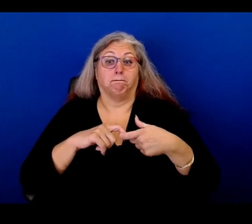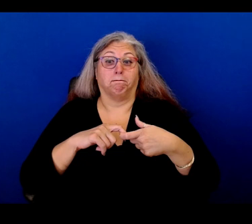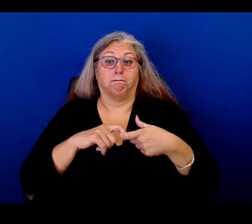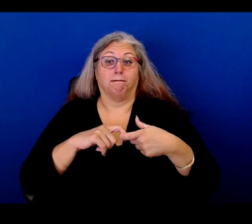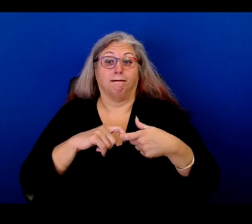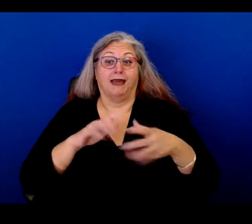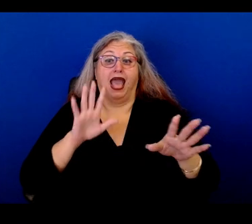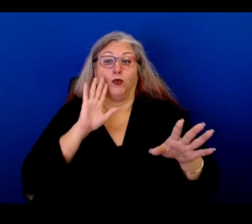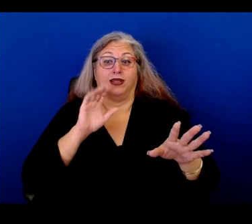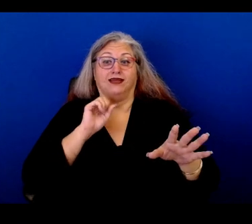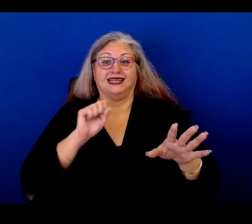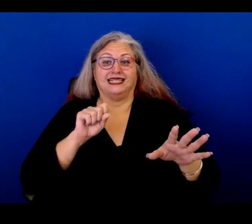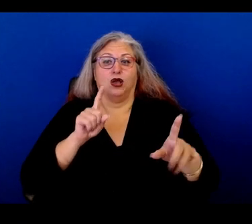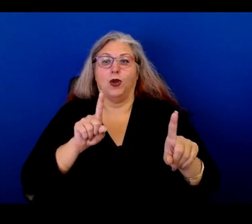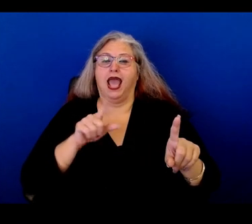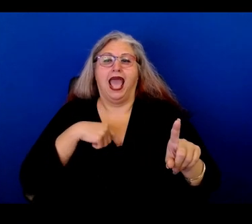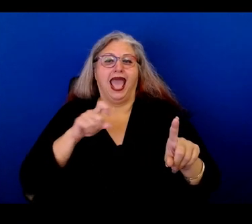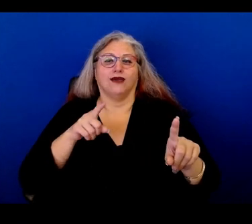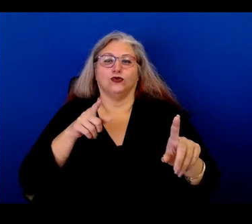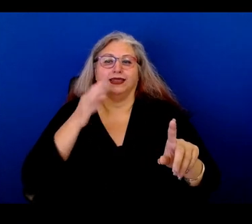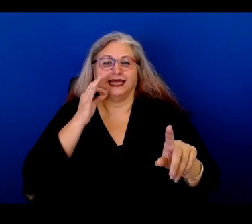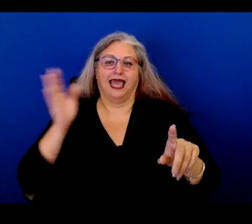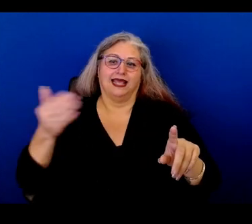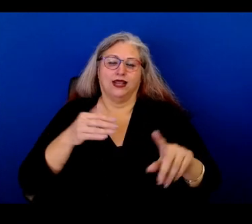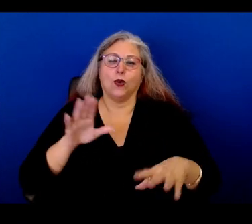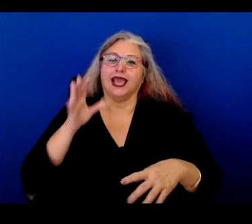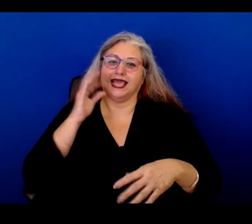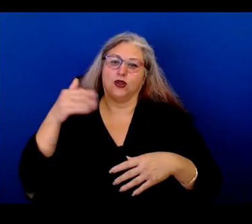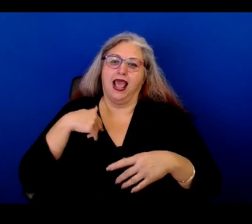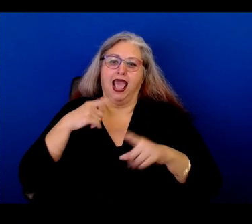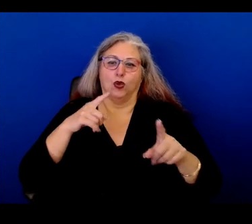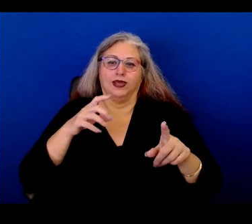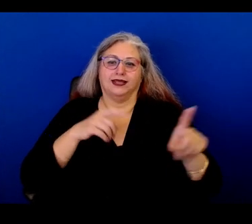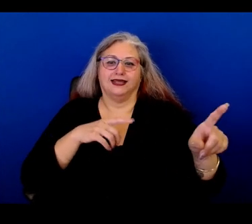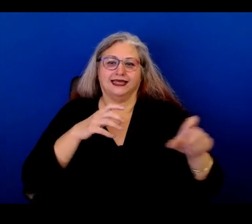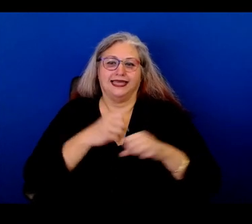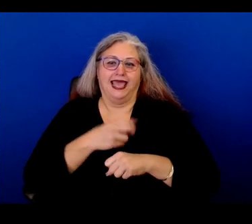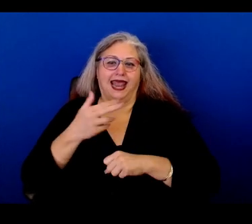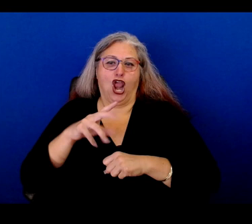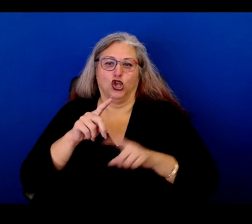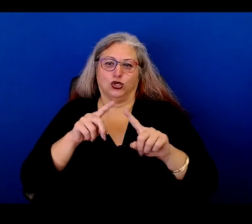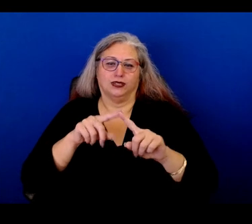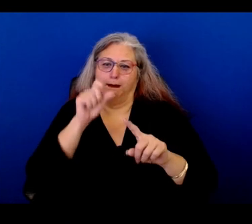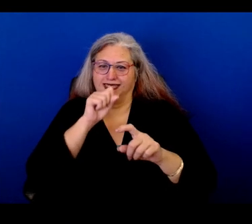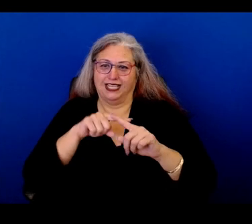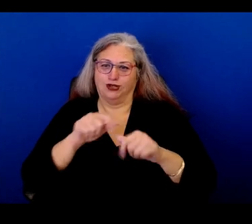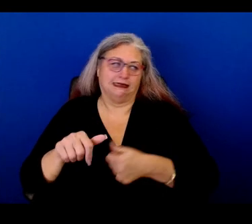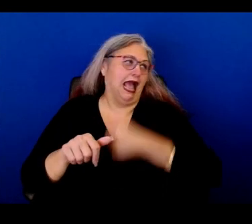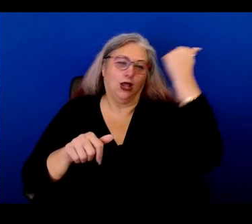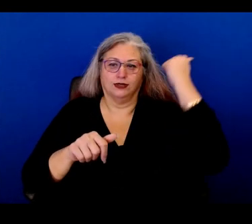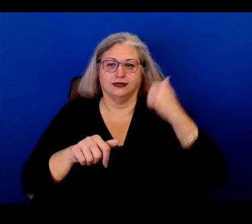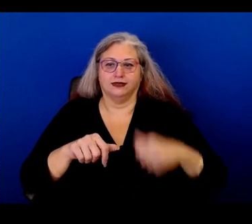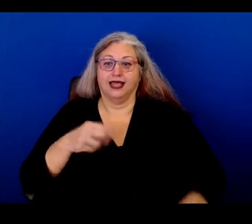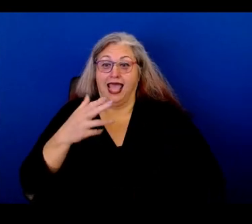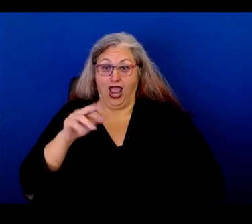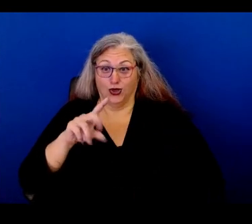Yes, I would love to. Let's see if we can do that. Okay, let the cat go and I'm gonna get Harold out, the mosquito. Harold,